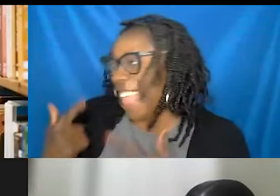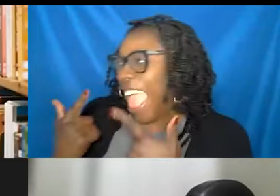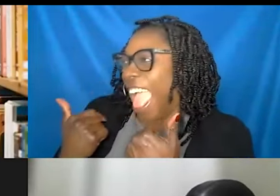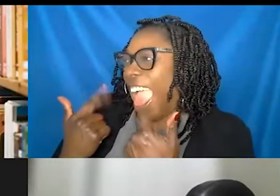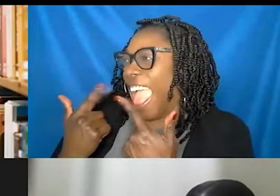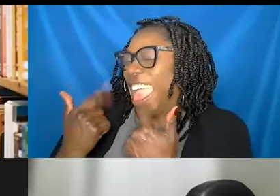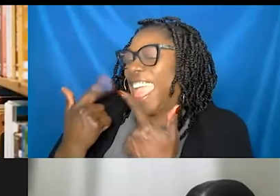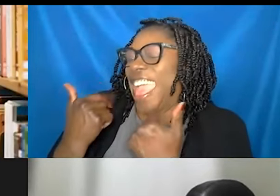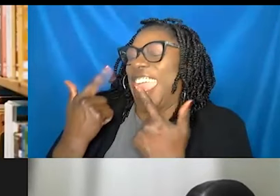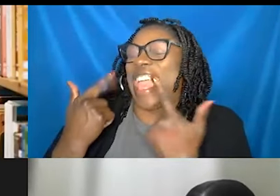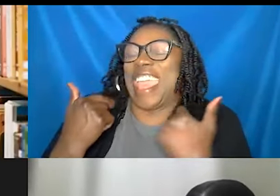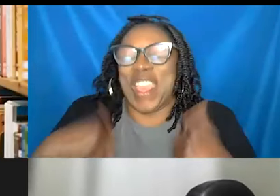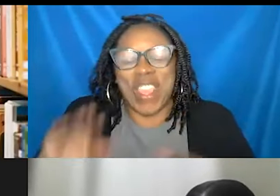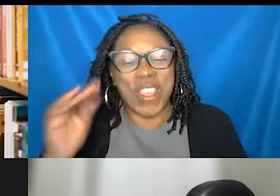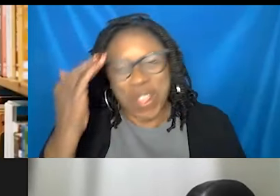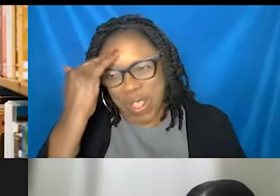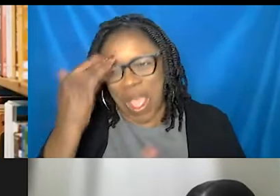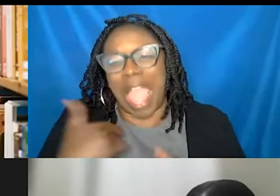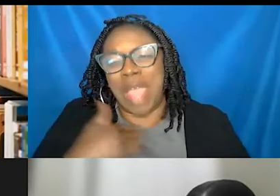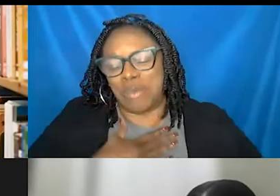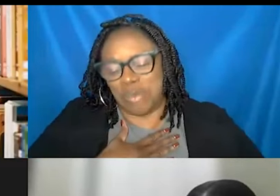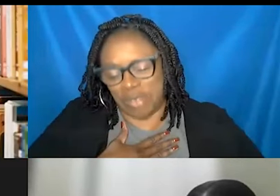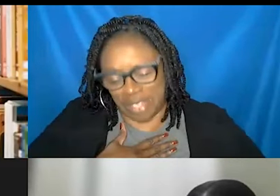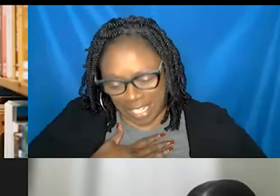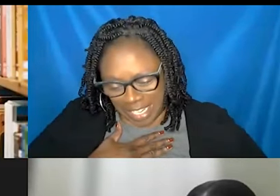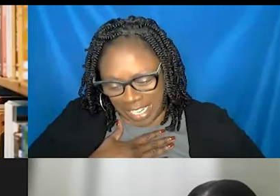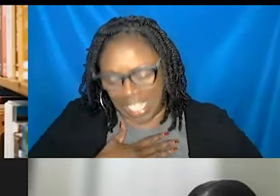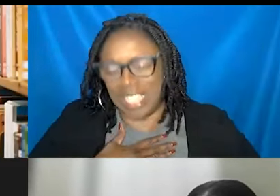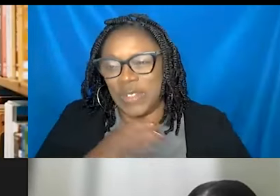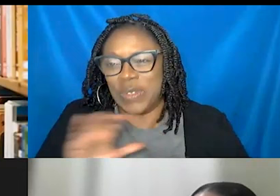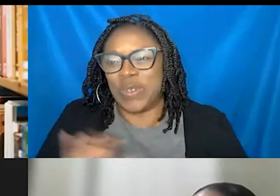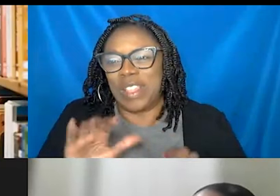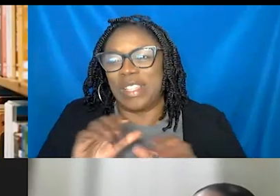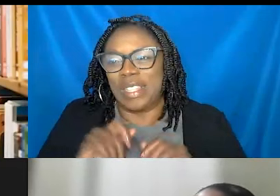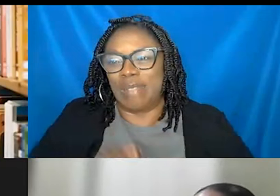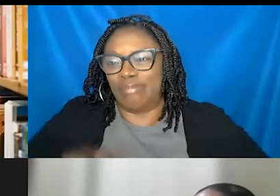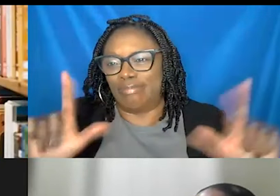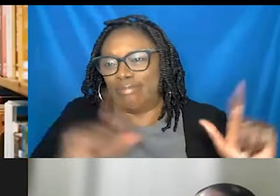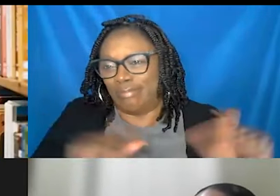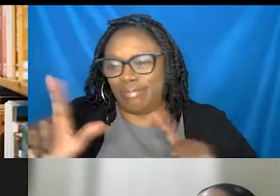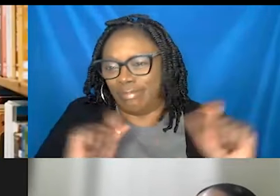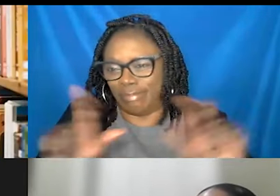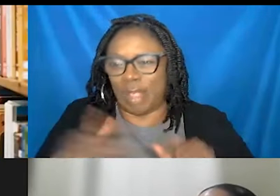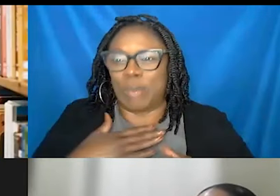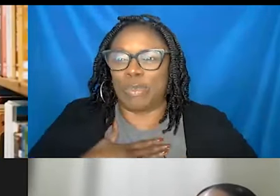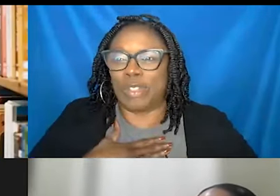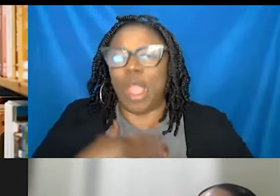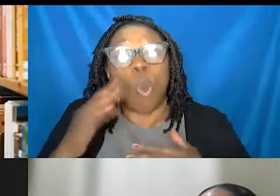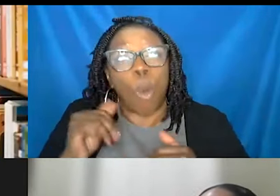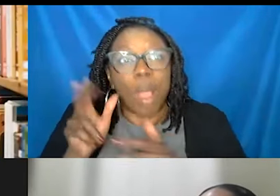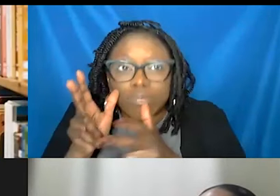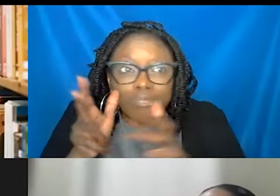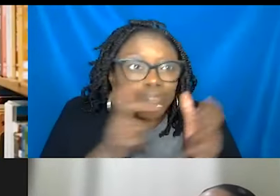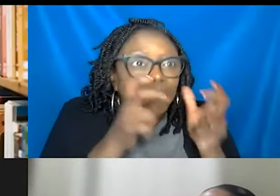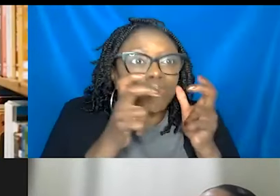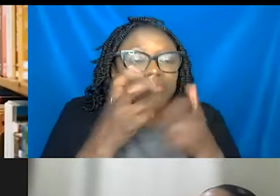Well, I appreciate you doing this presentation today. And I'm hoping that, you know, I can take something from